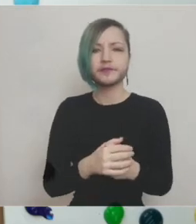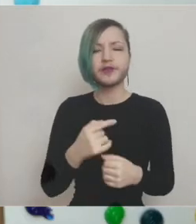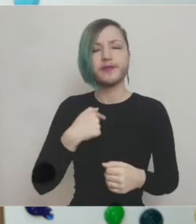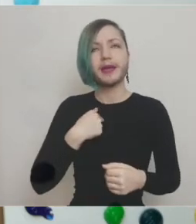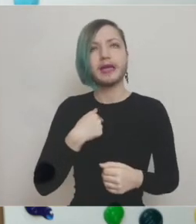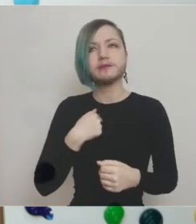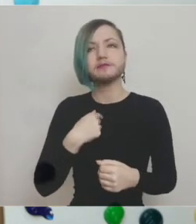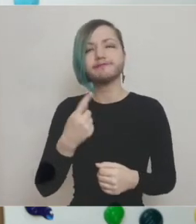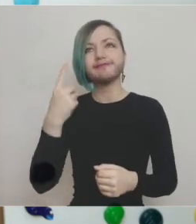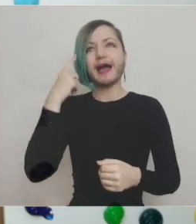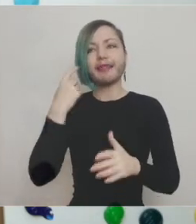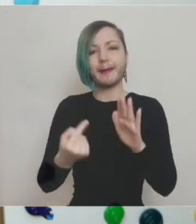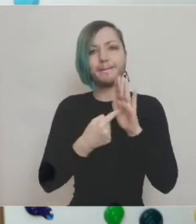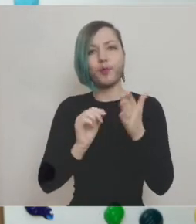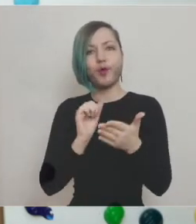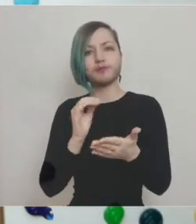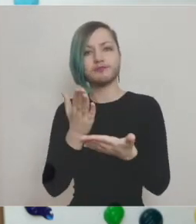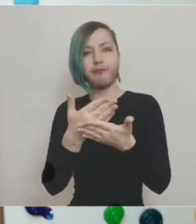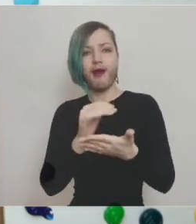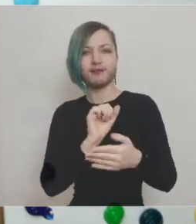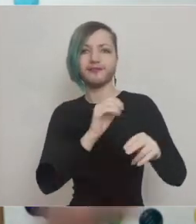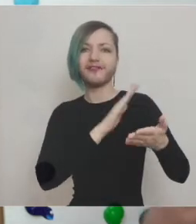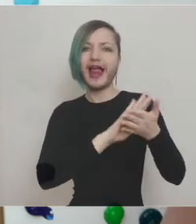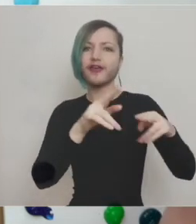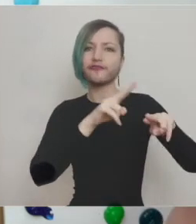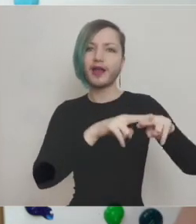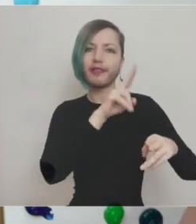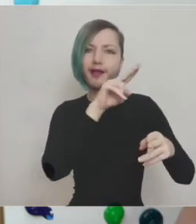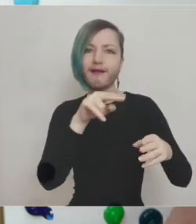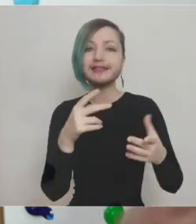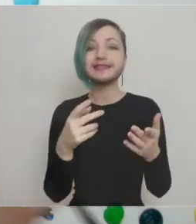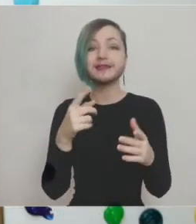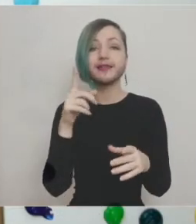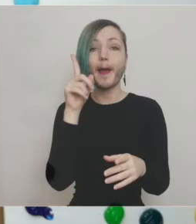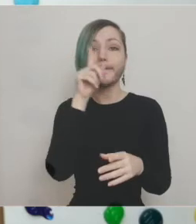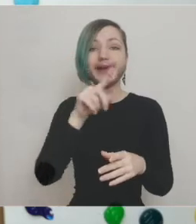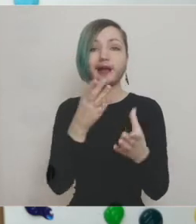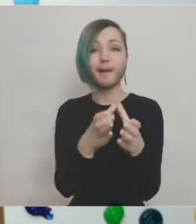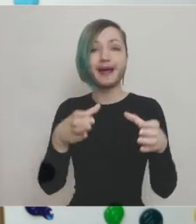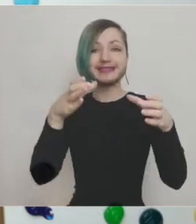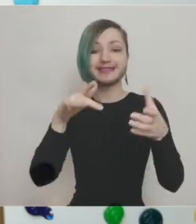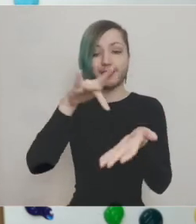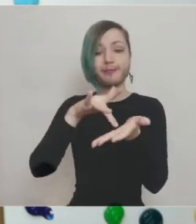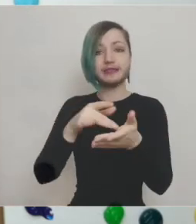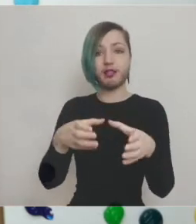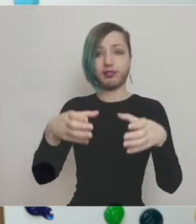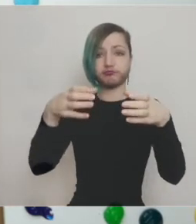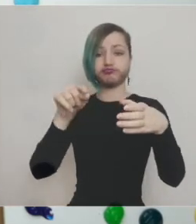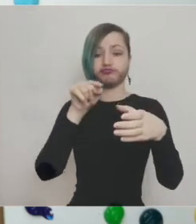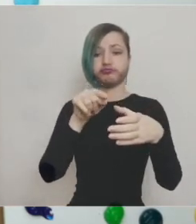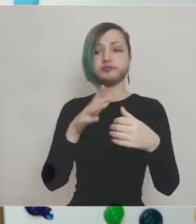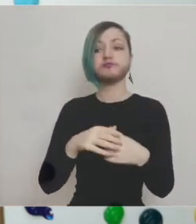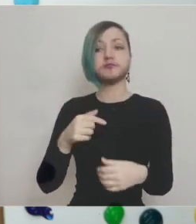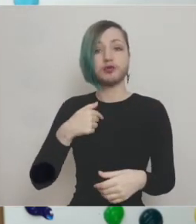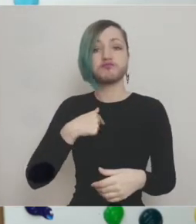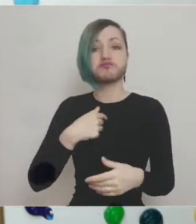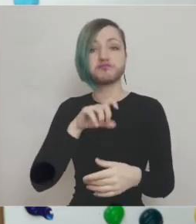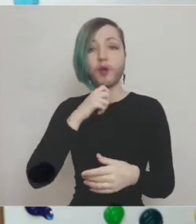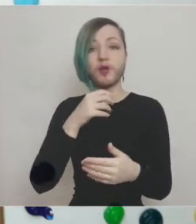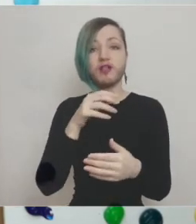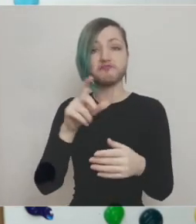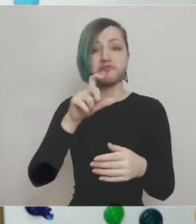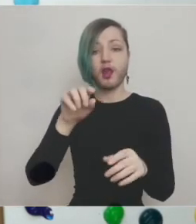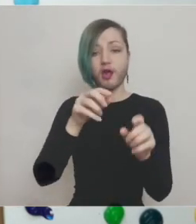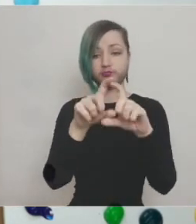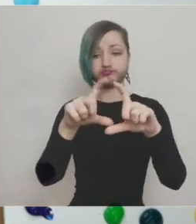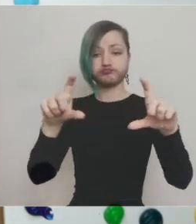almost starts with this vibrant pink basket, which is right in the middle of the composition. So I'll lay out an area of